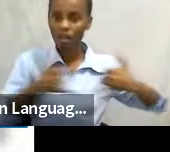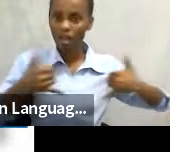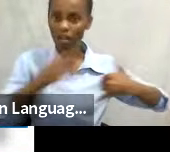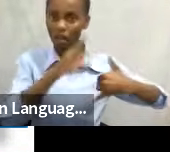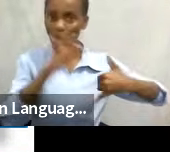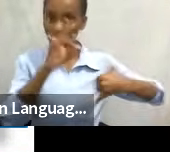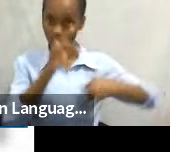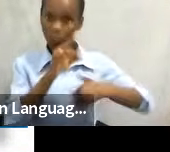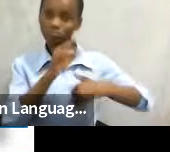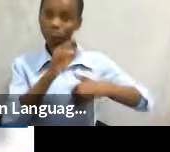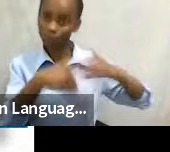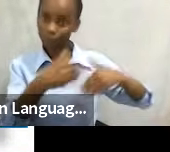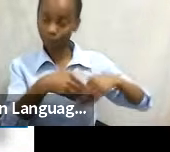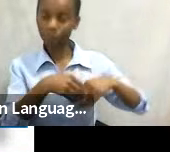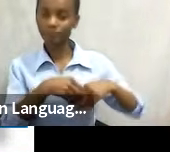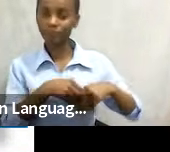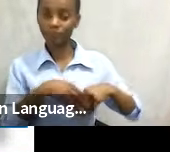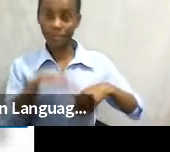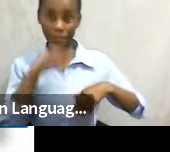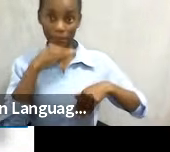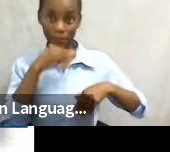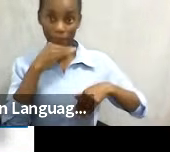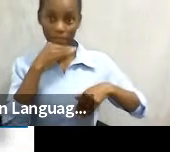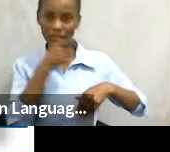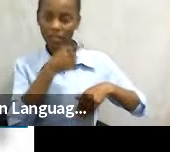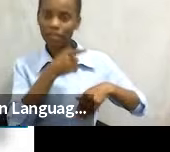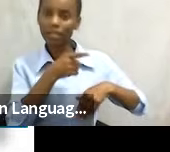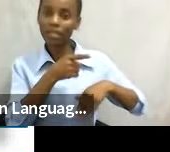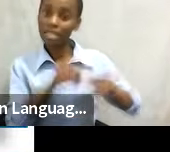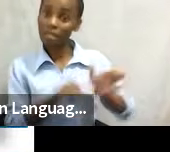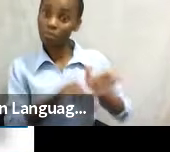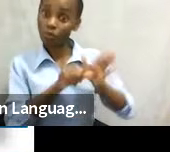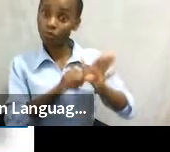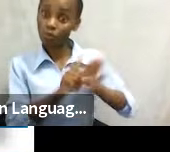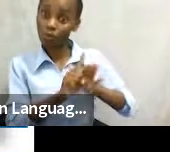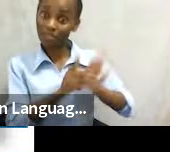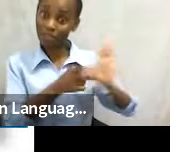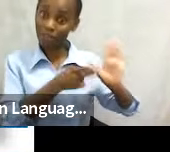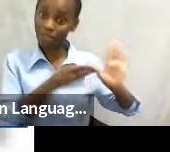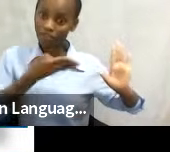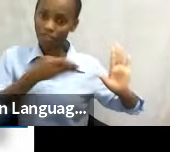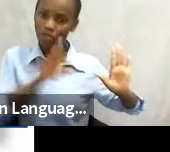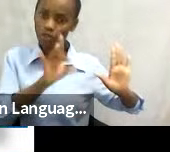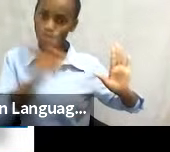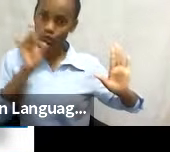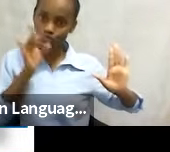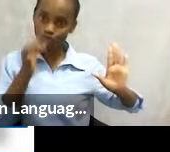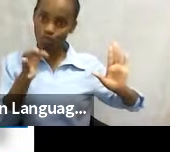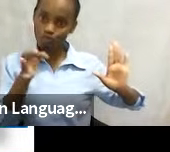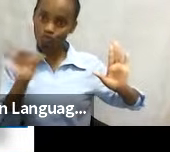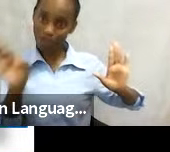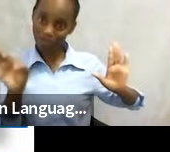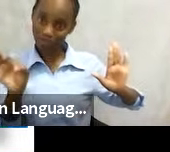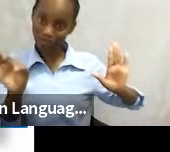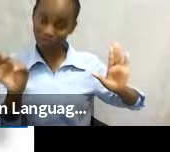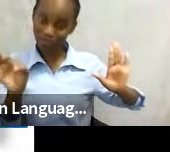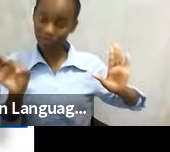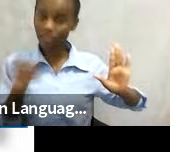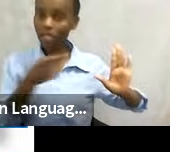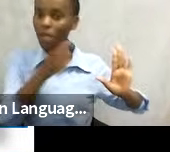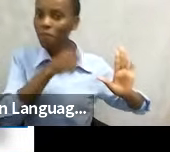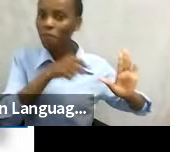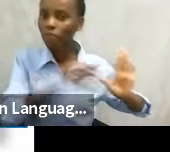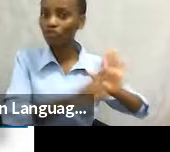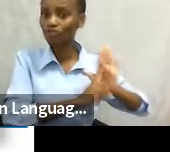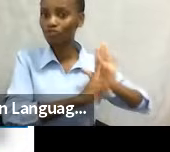On this page, I just want to highlight the important field is that you choose the correct capacity for the person or